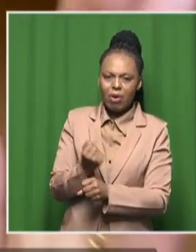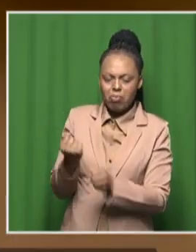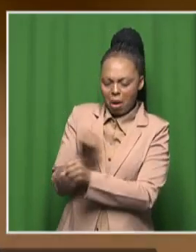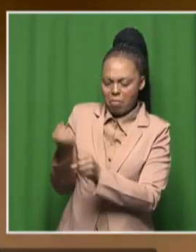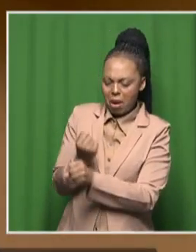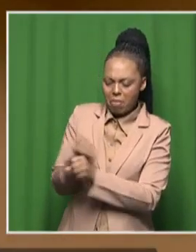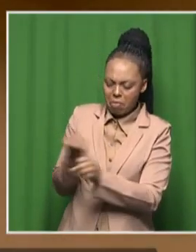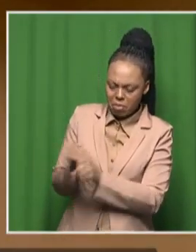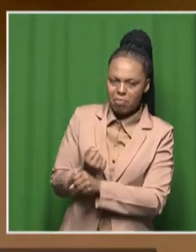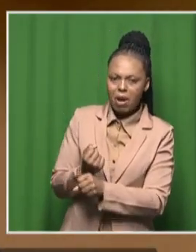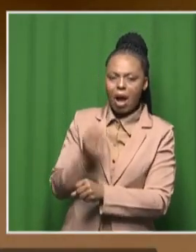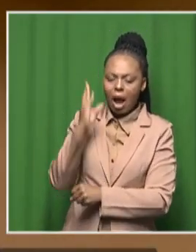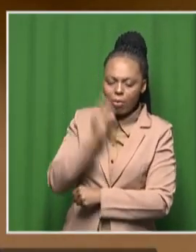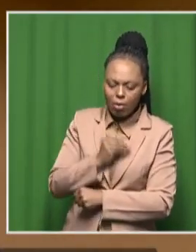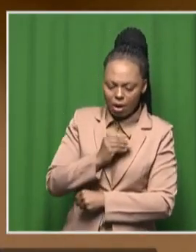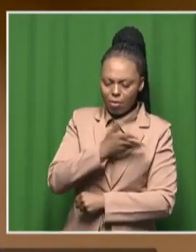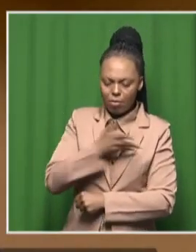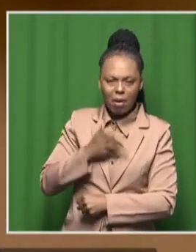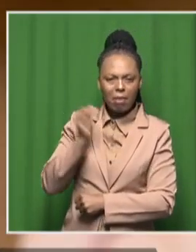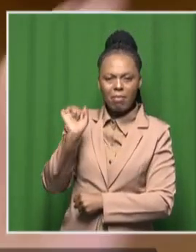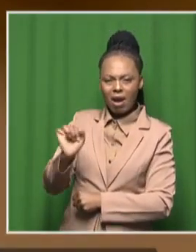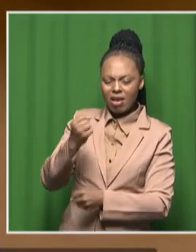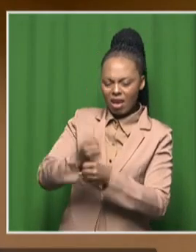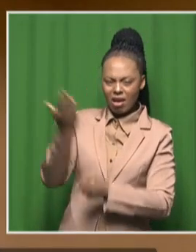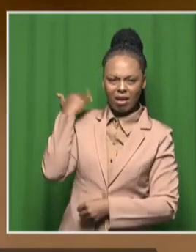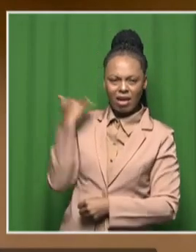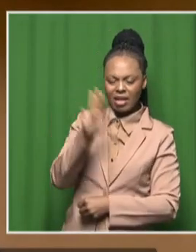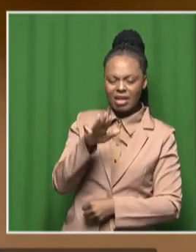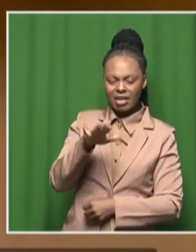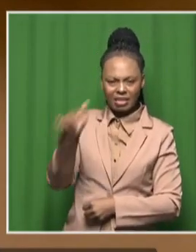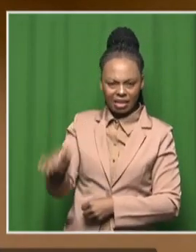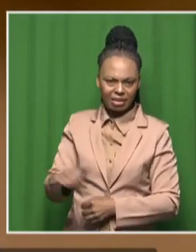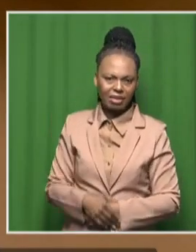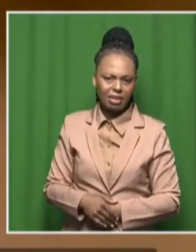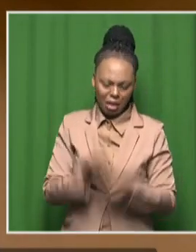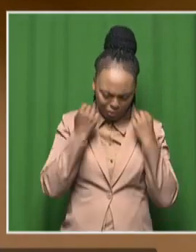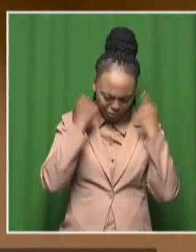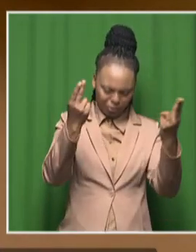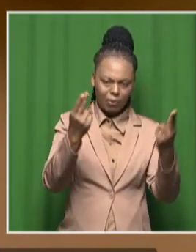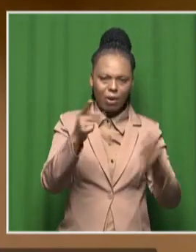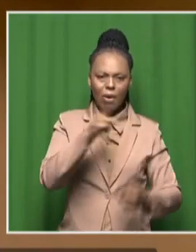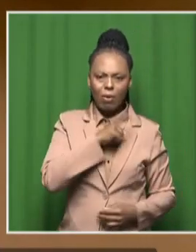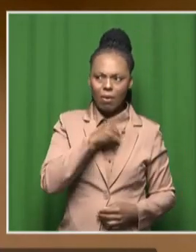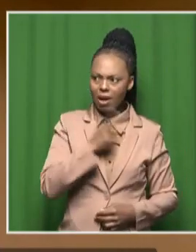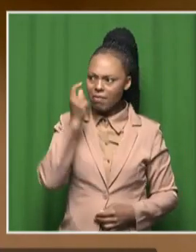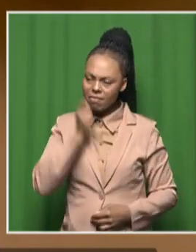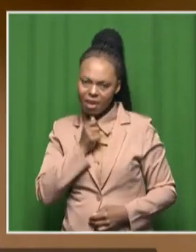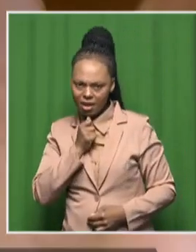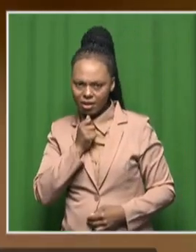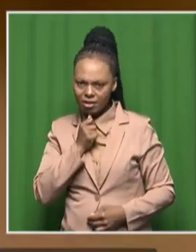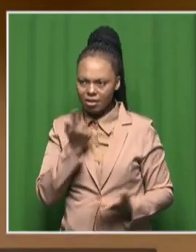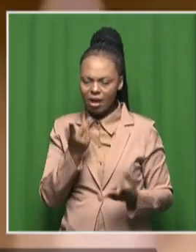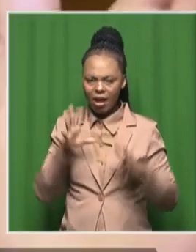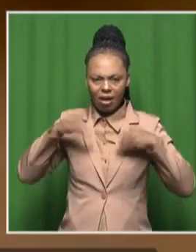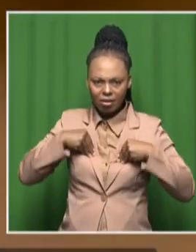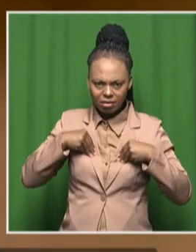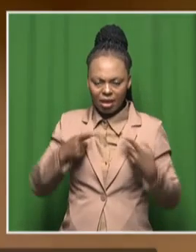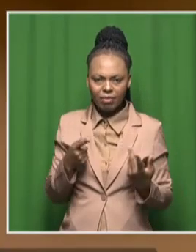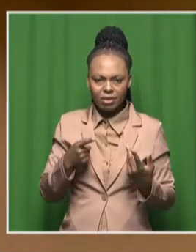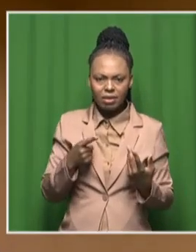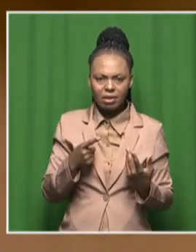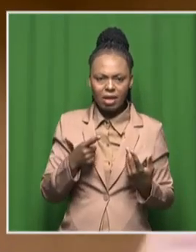and break new ground. The men had accepted the passes as inevitable. The women said